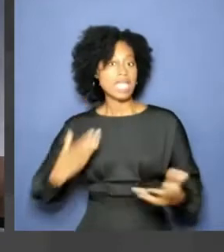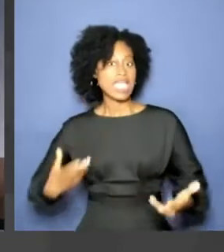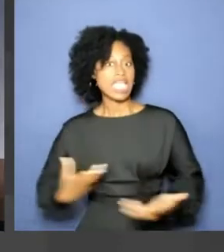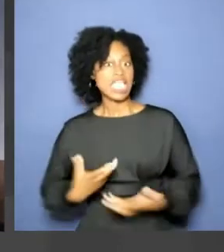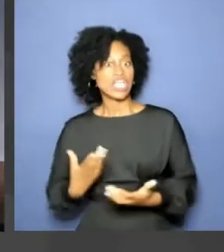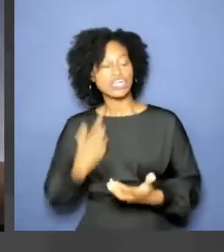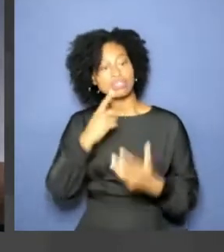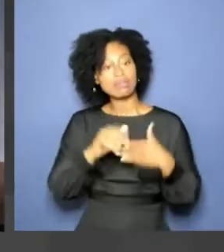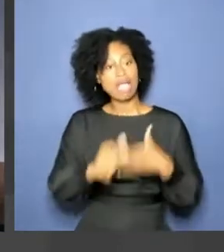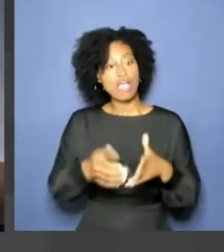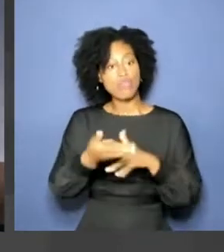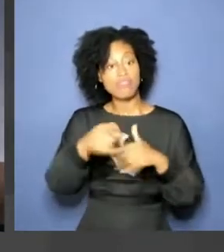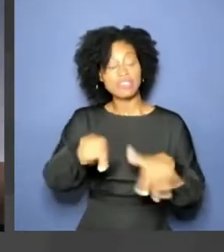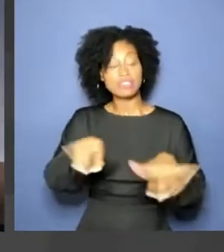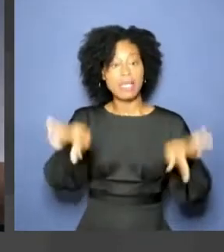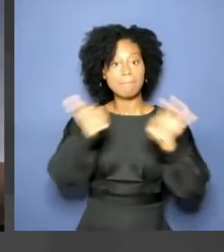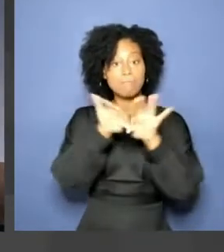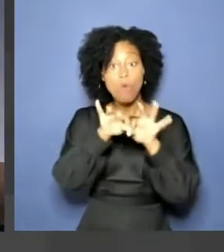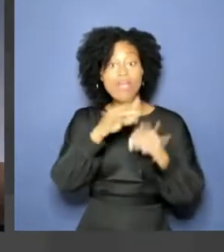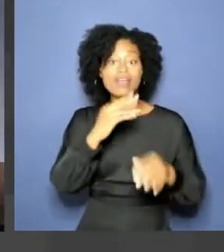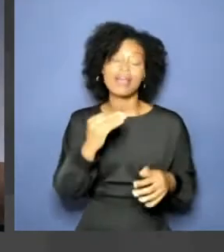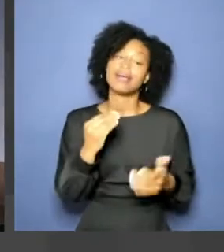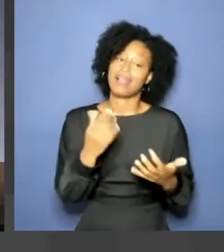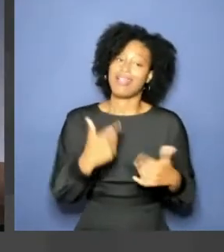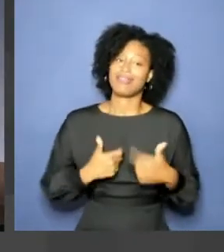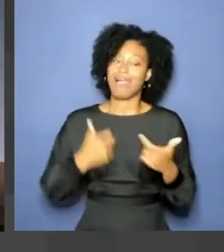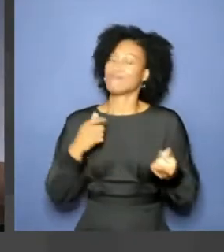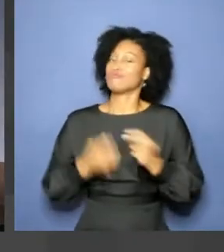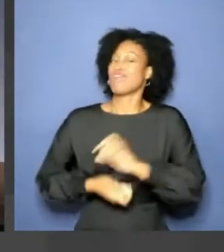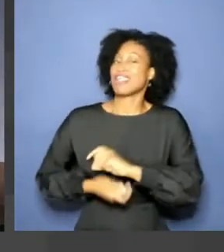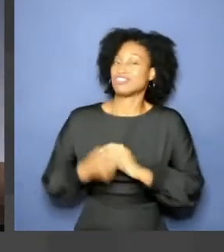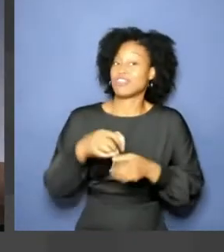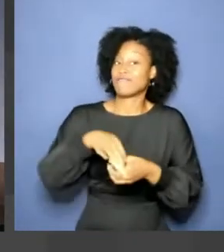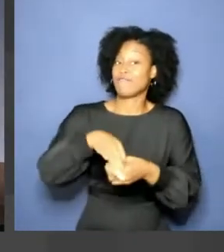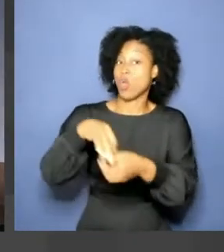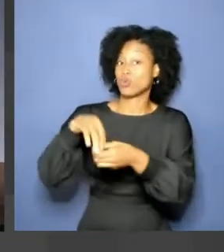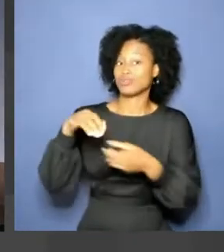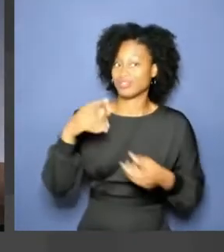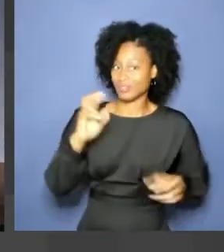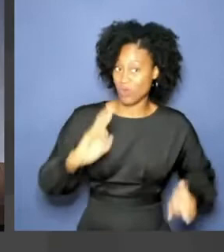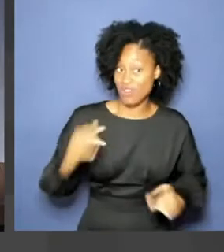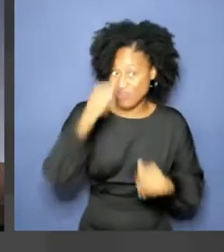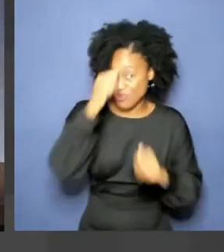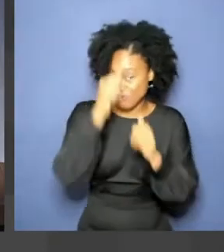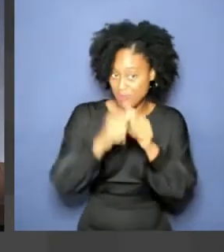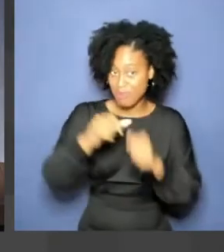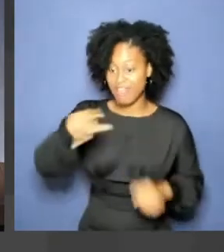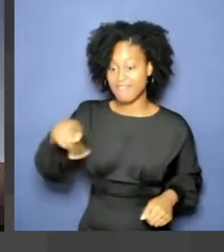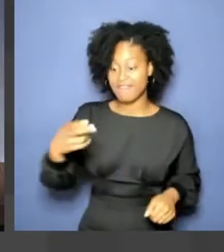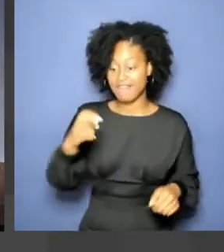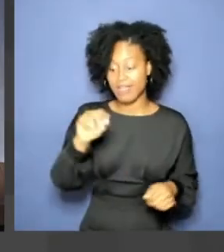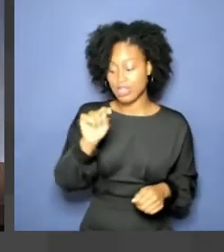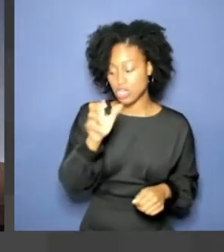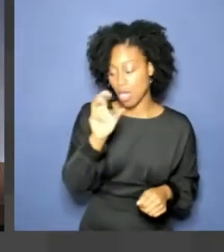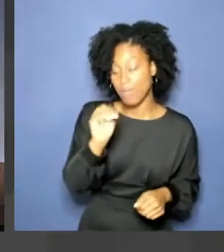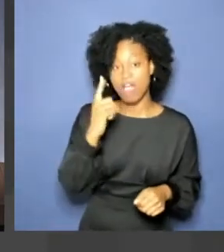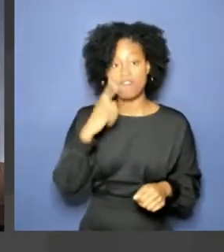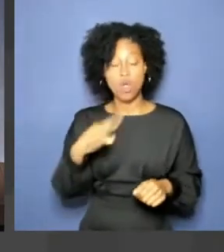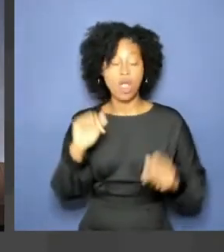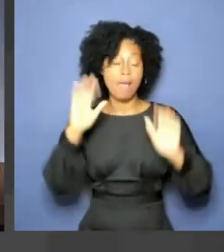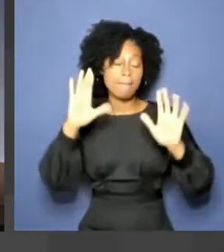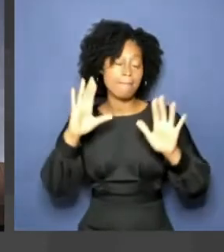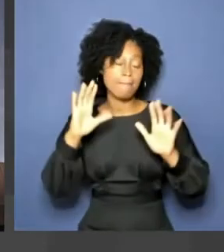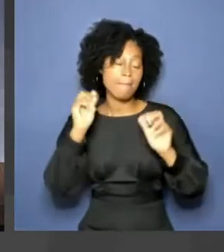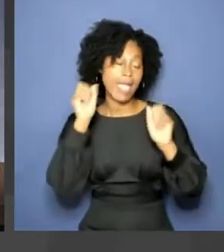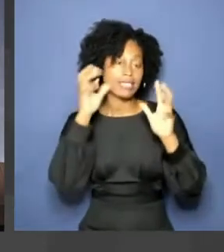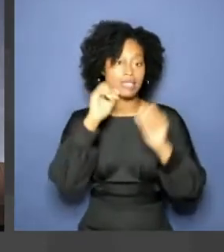incredibly important and potentially life-altering vote. Remember the Phantom? For an amazing mob that will be added to